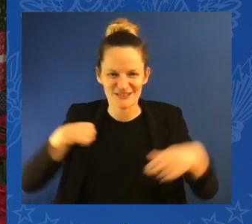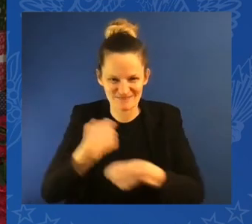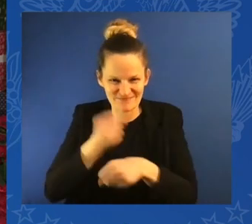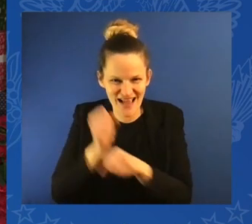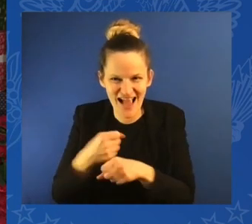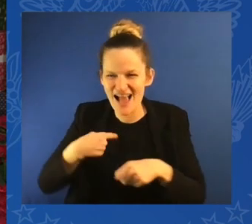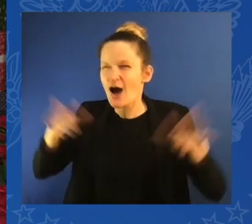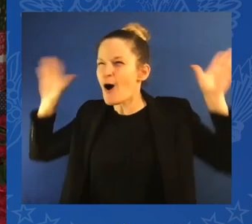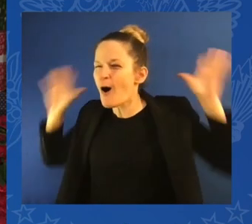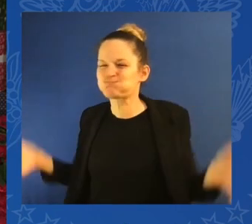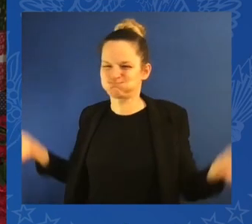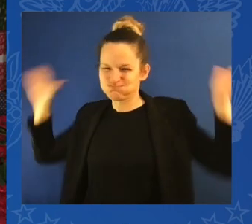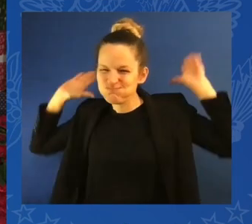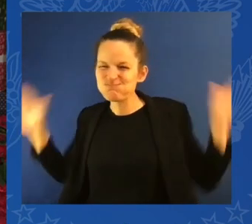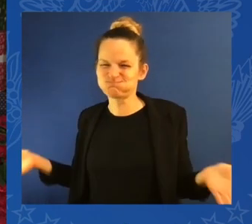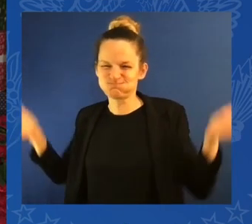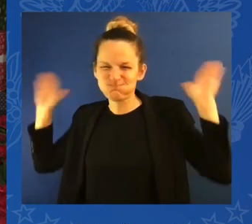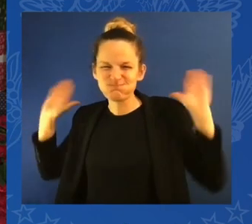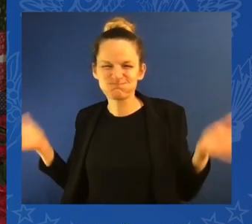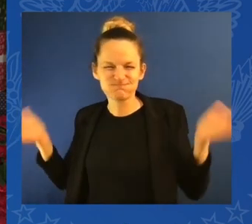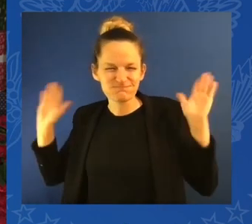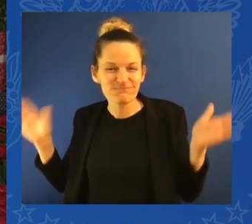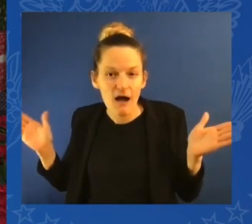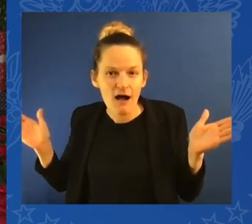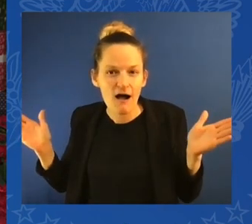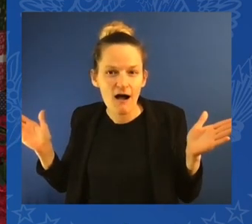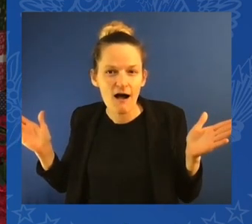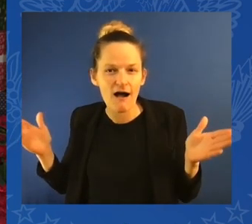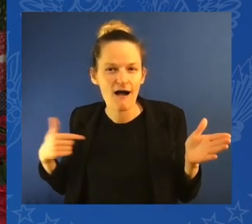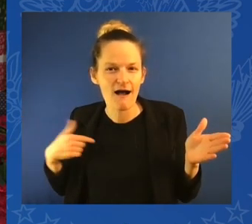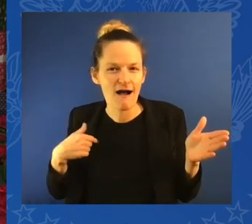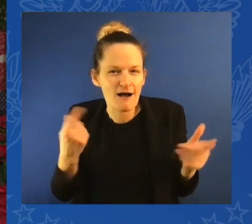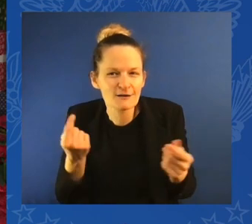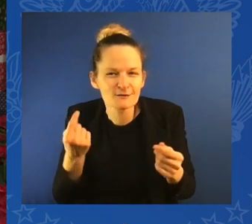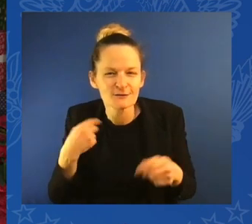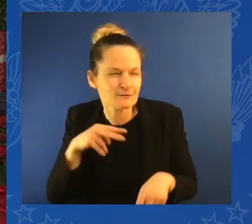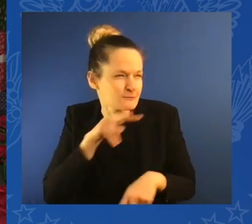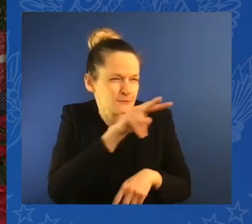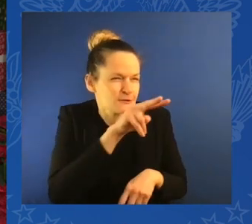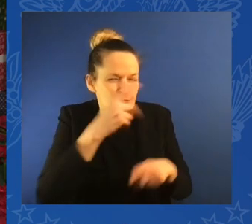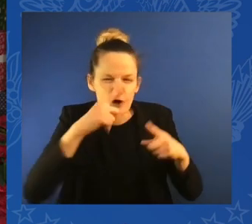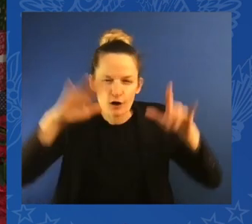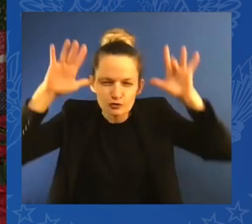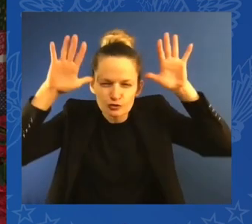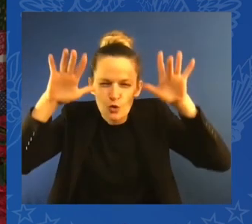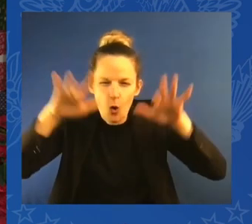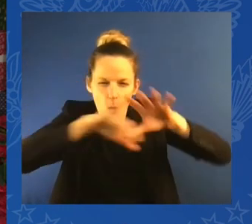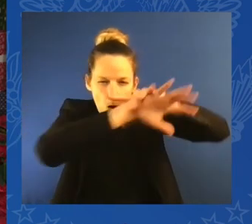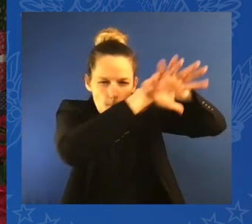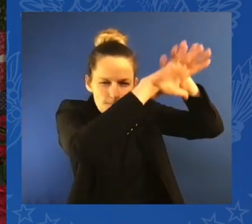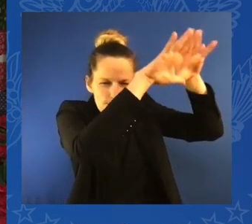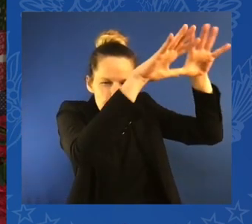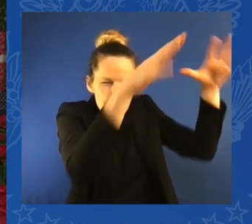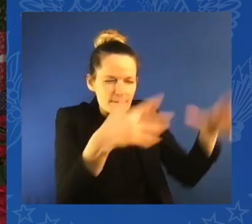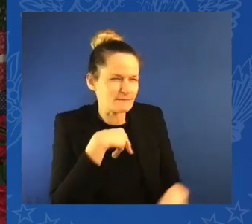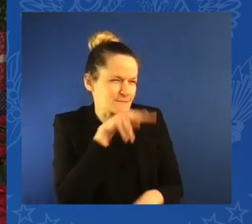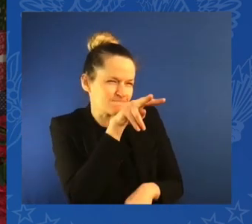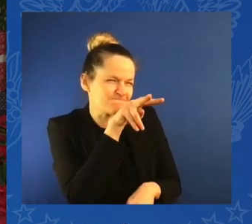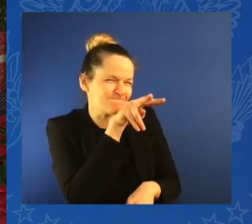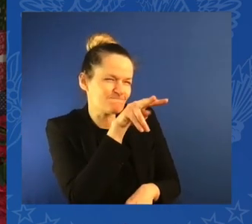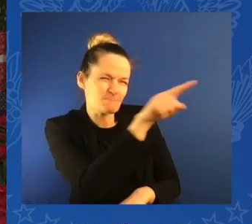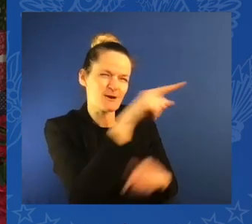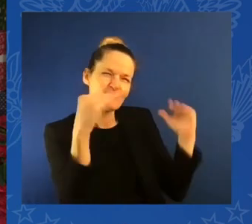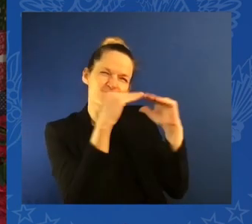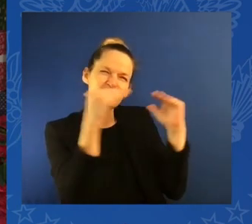great big tall heaping mountain of snow and slid all the way down.